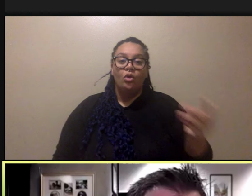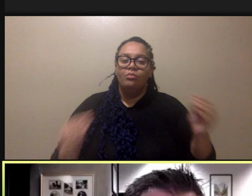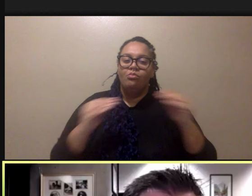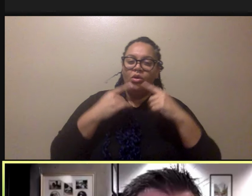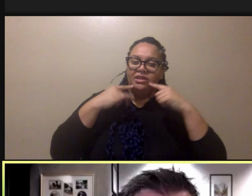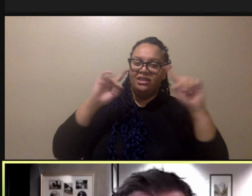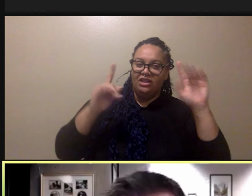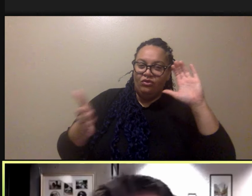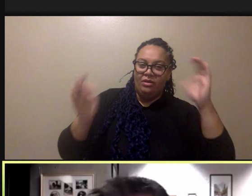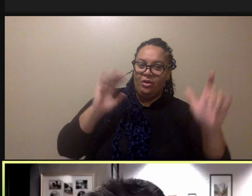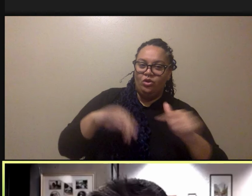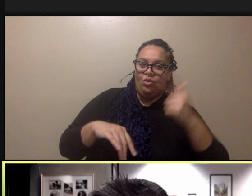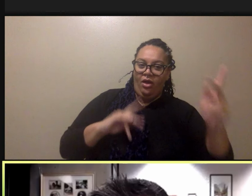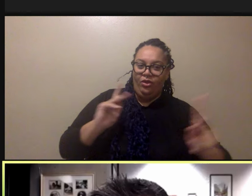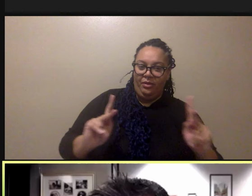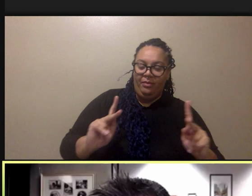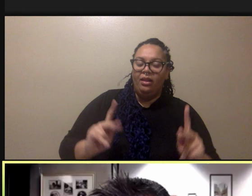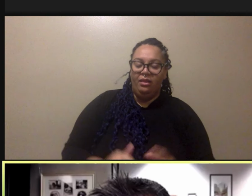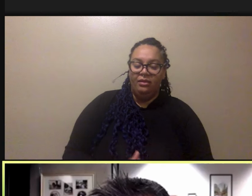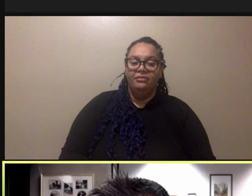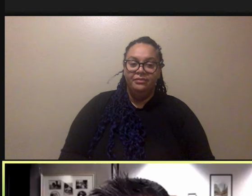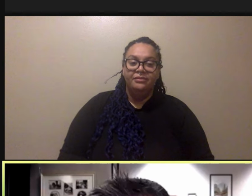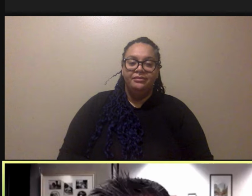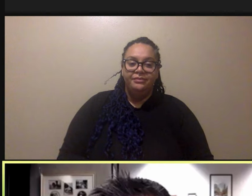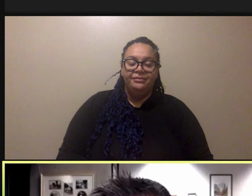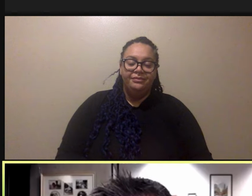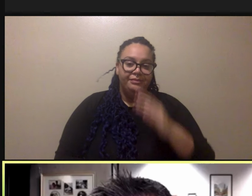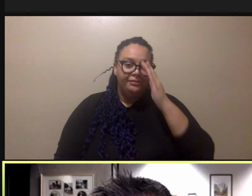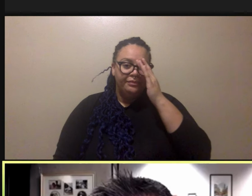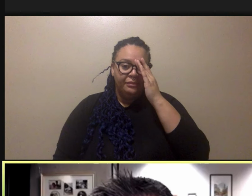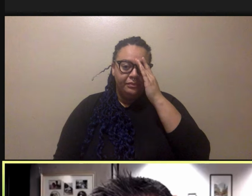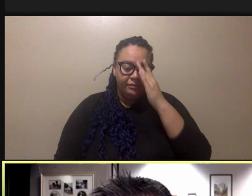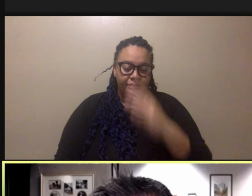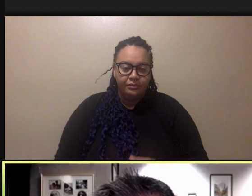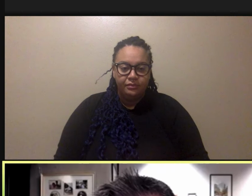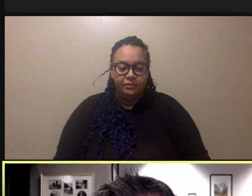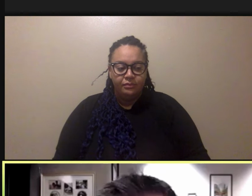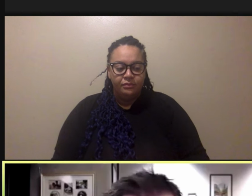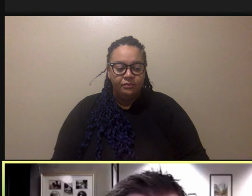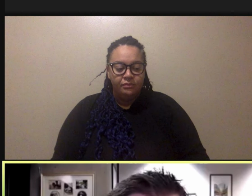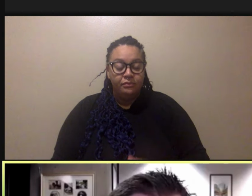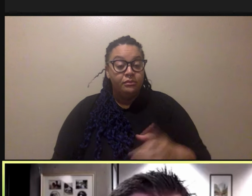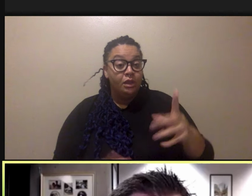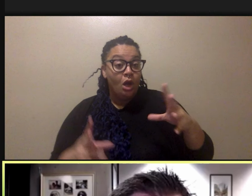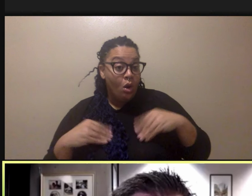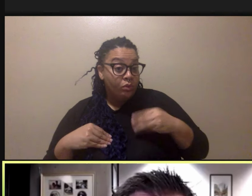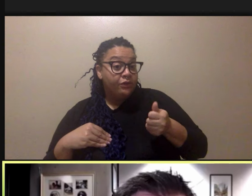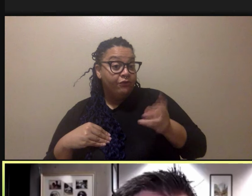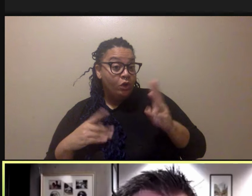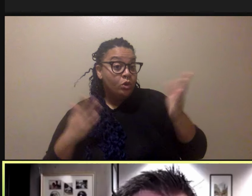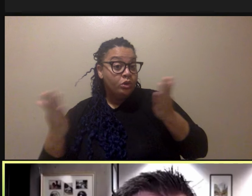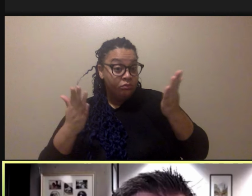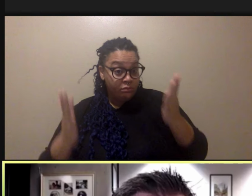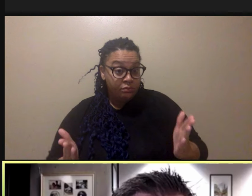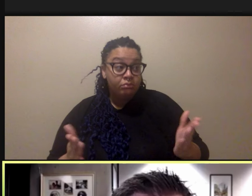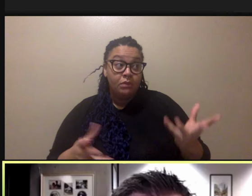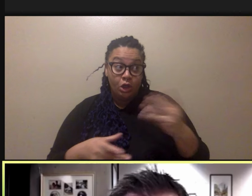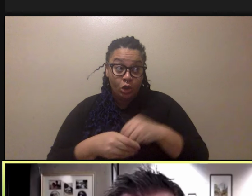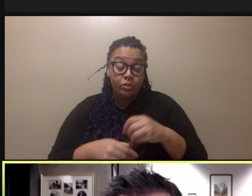side of the society. And he owned a number of servants, including some white